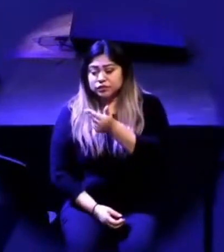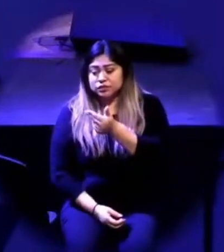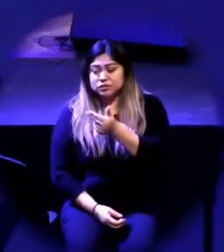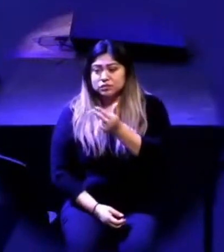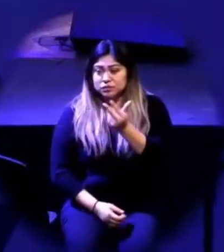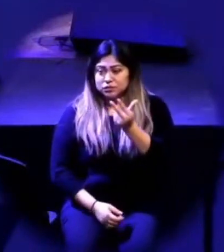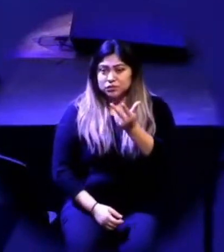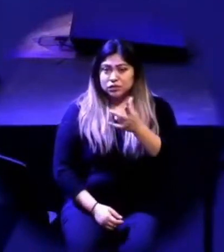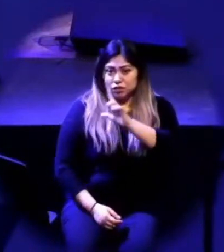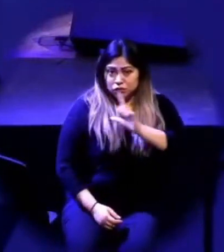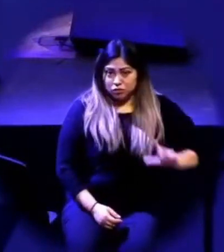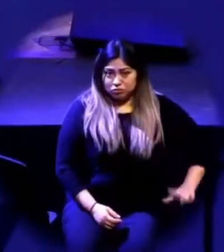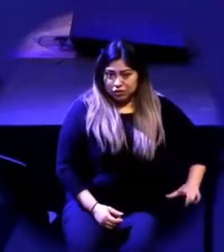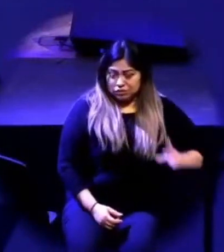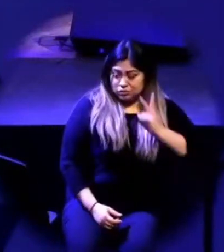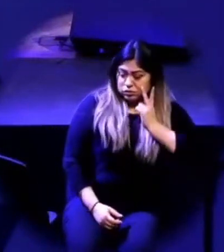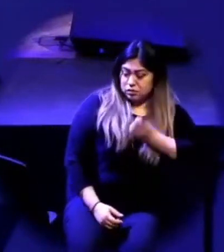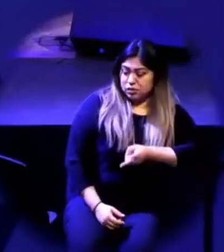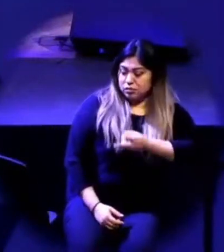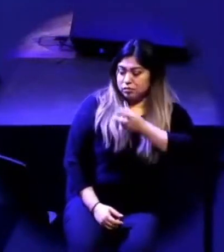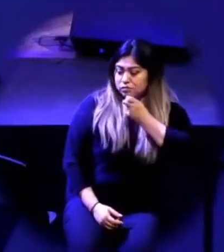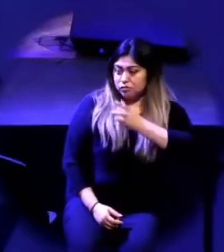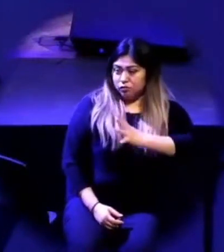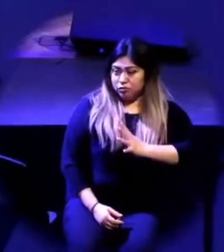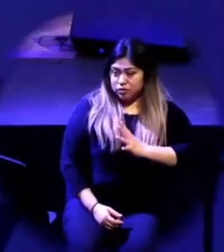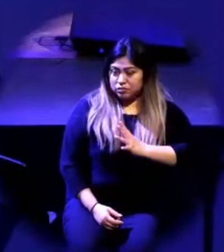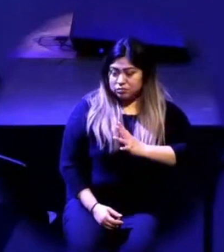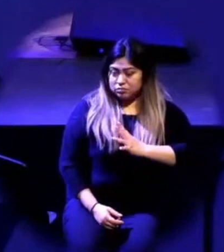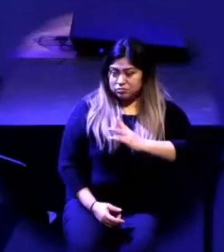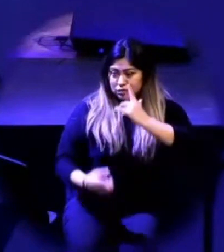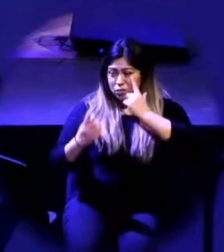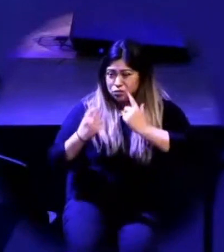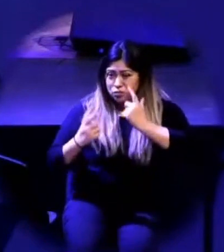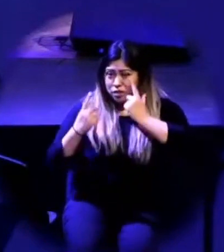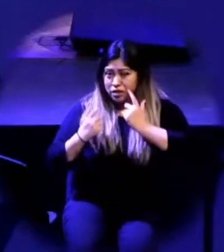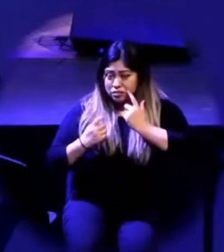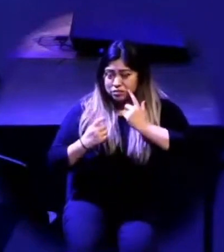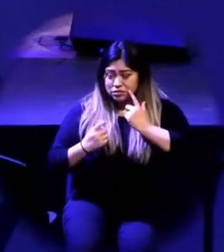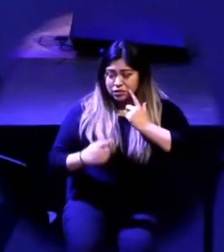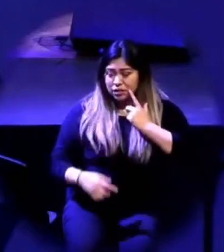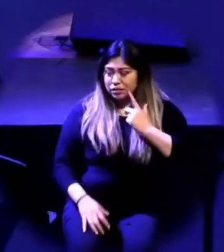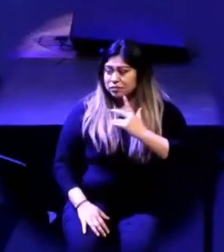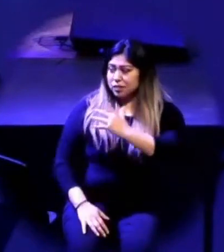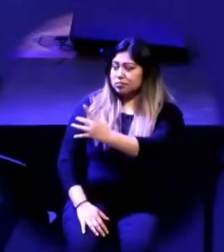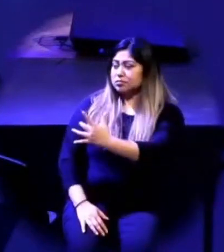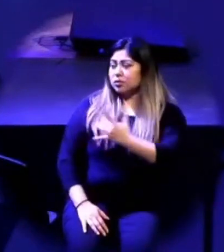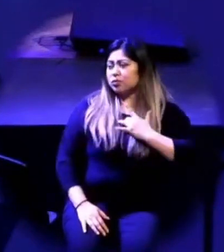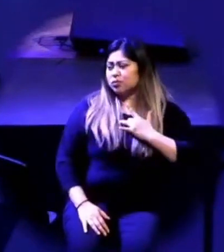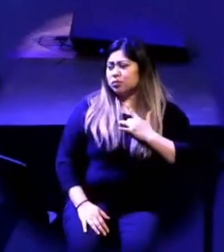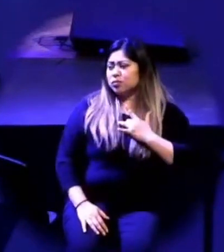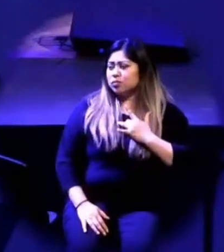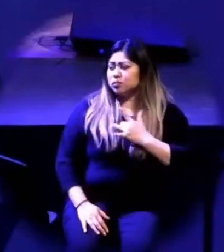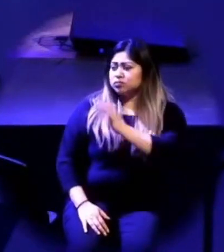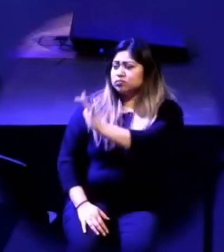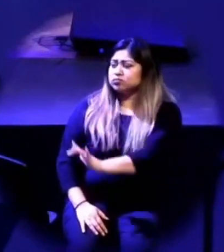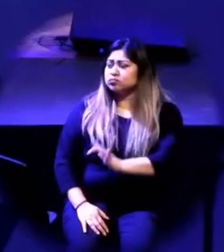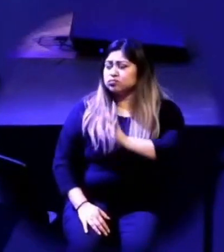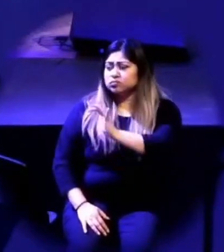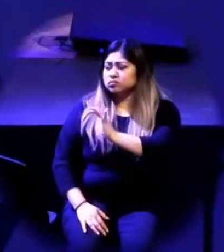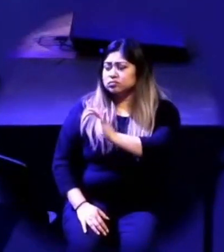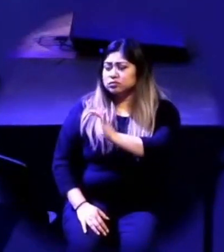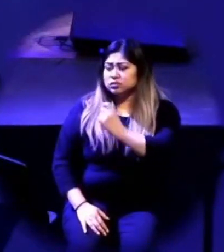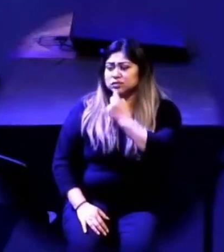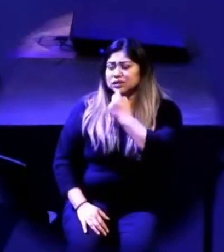the grieving mother, it says his heart went out to her, and he said, "Don't cry." It's a